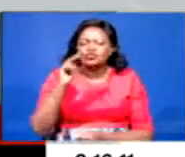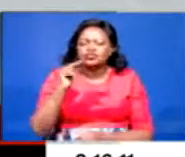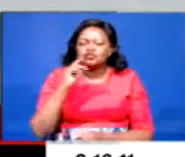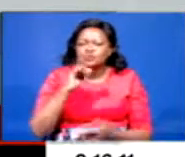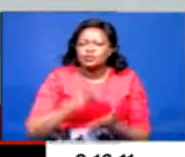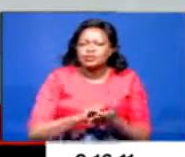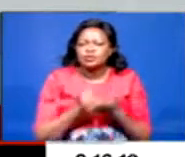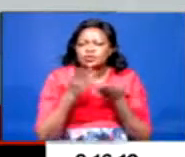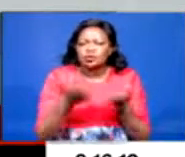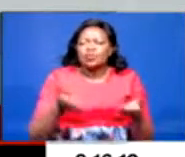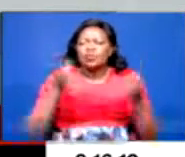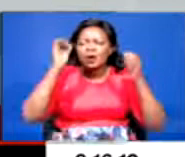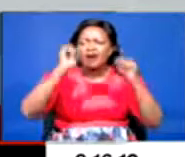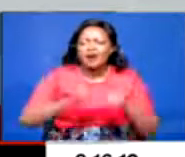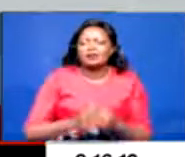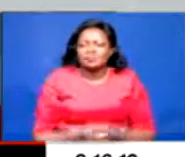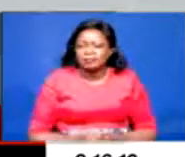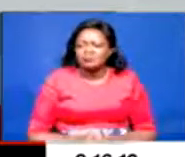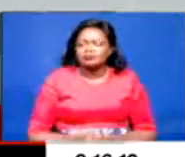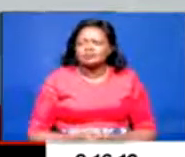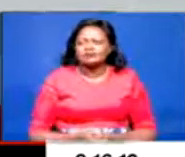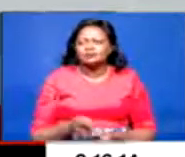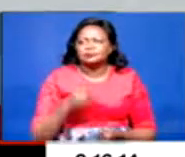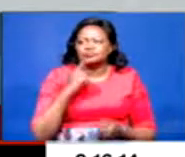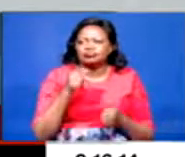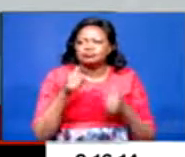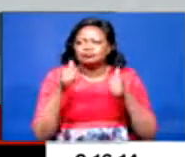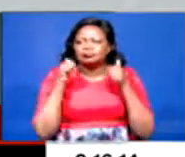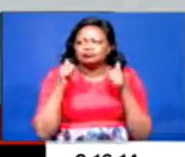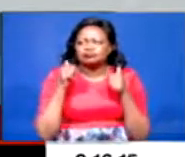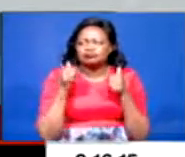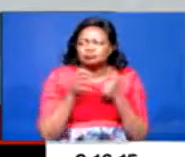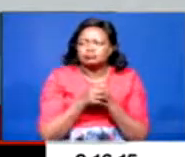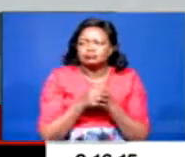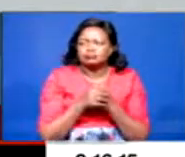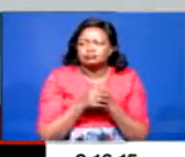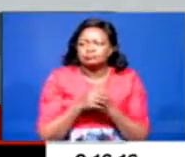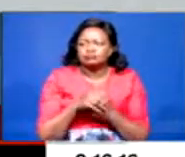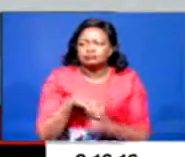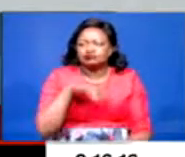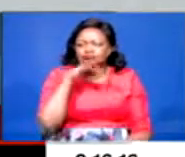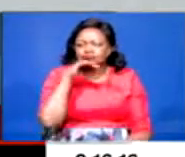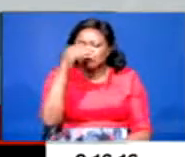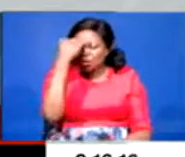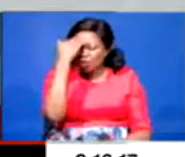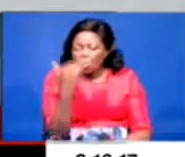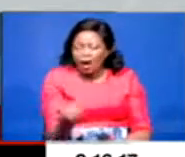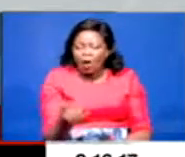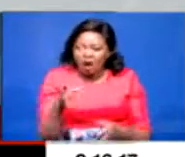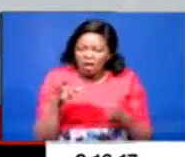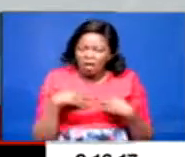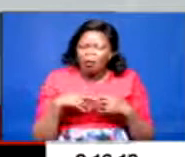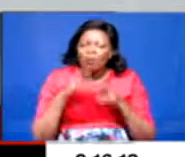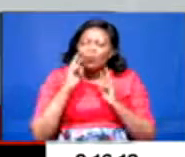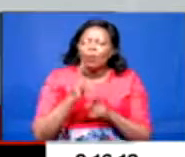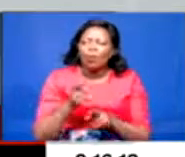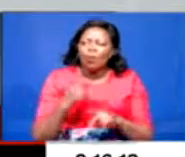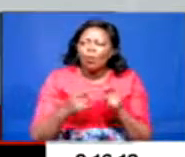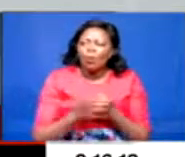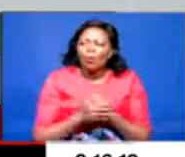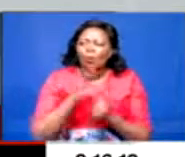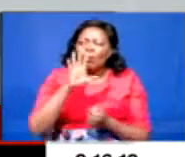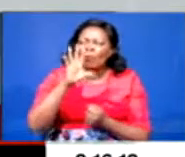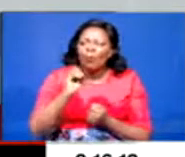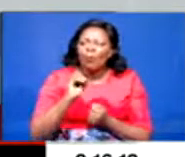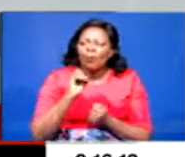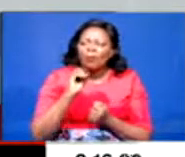now we are able to call Nyamira for Raila Odinga because we have received results from 50 of